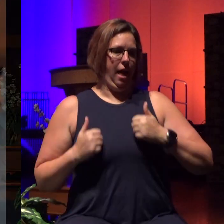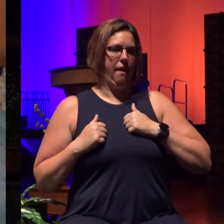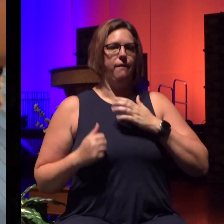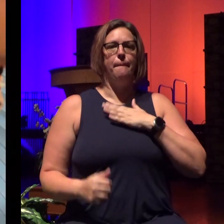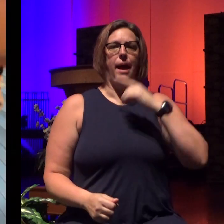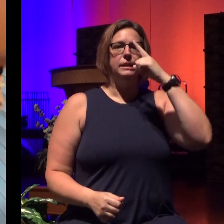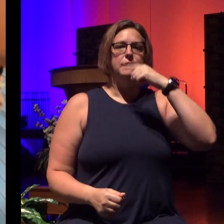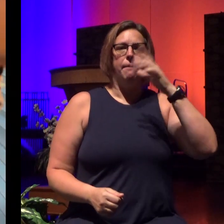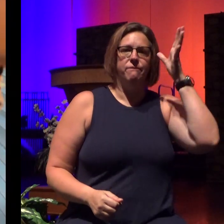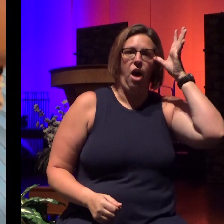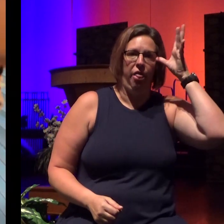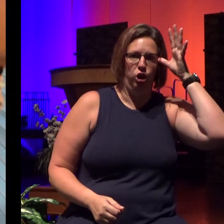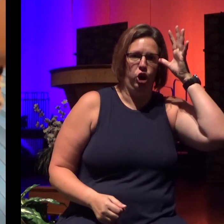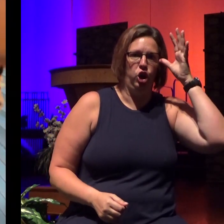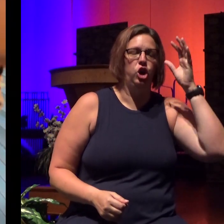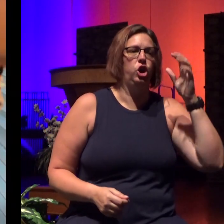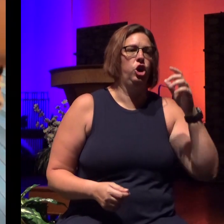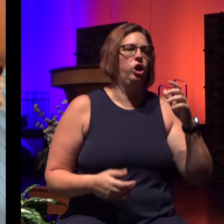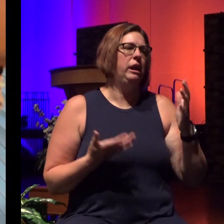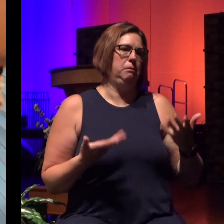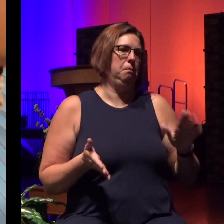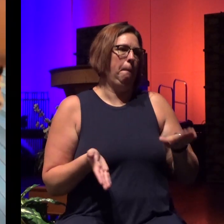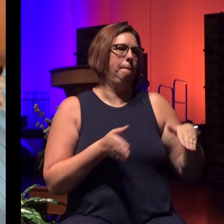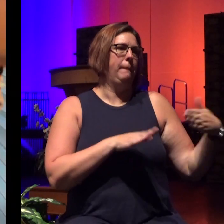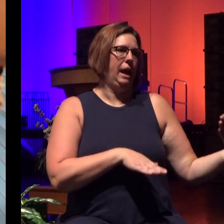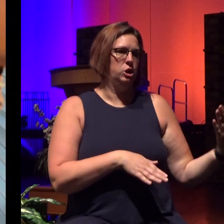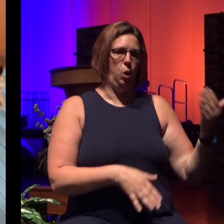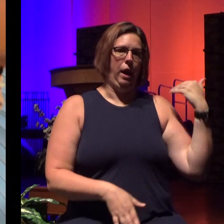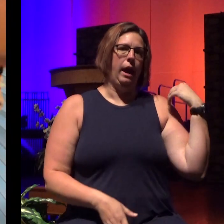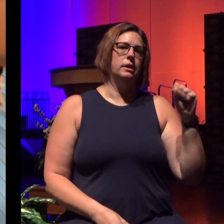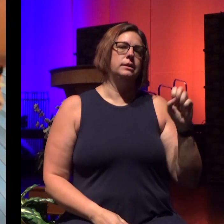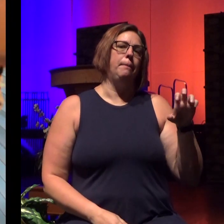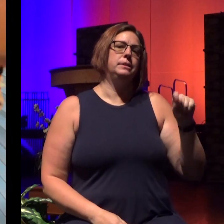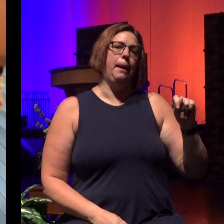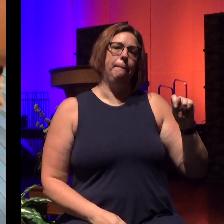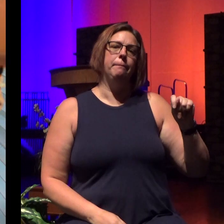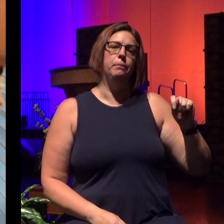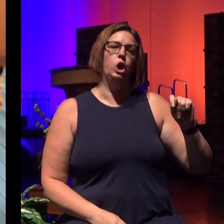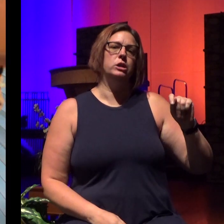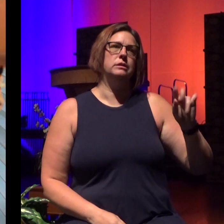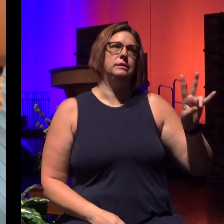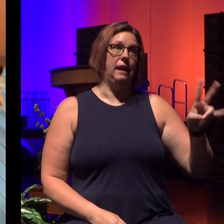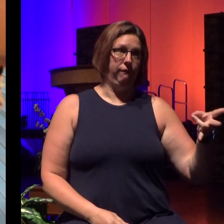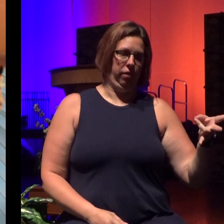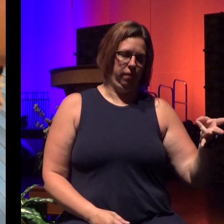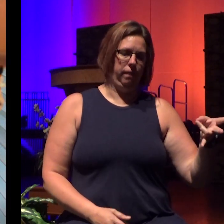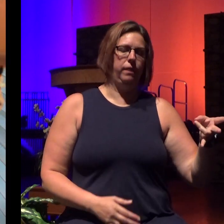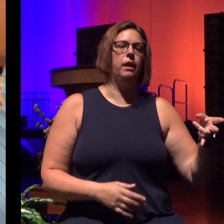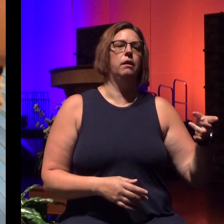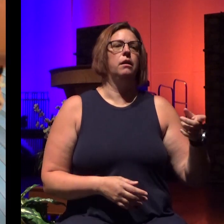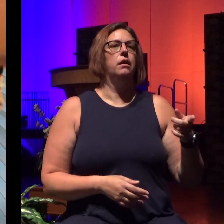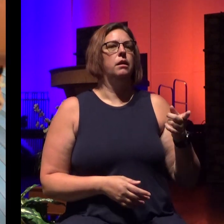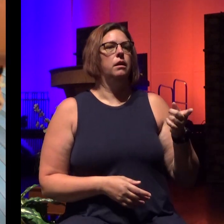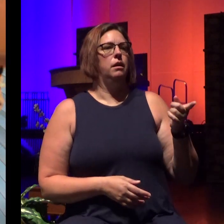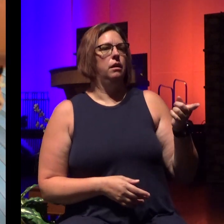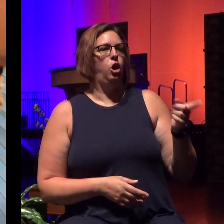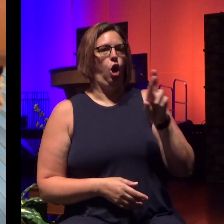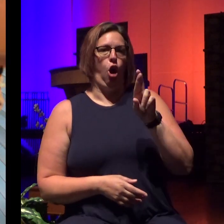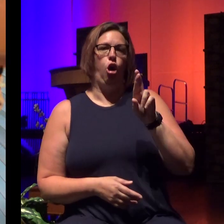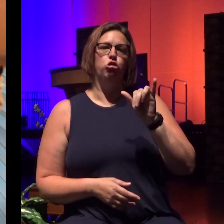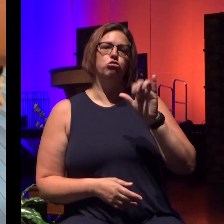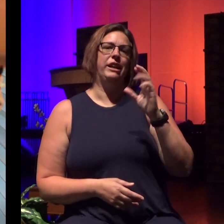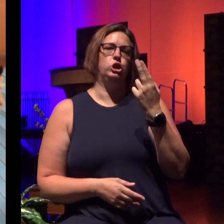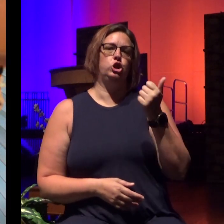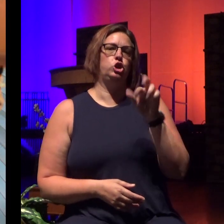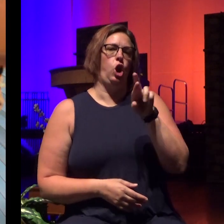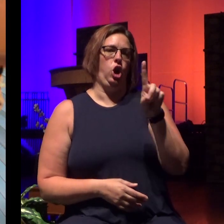Stedman. He made his transition last September 7th. And Richard really made a difference in the world in many